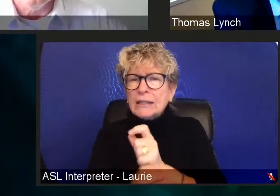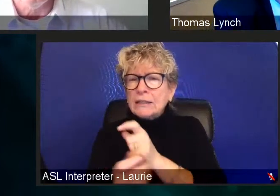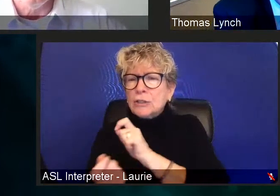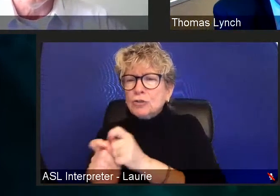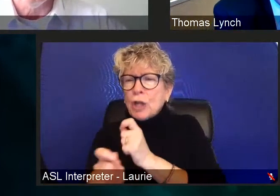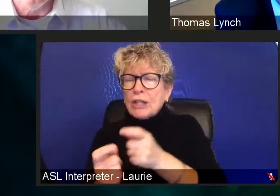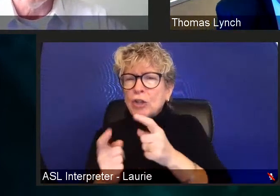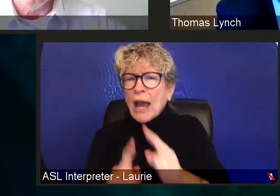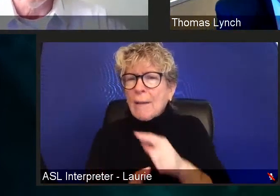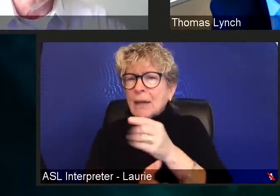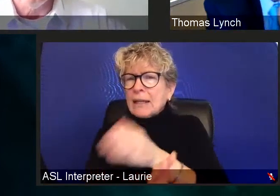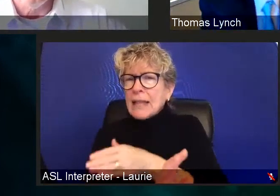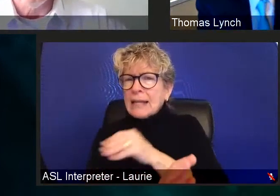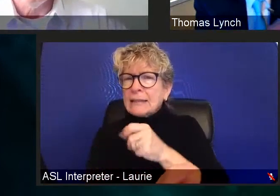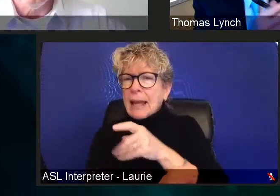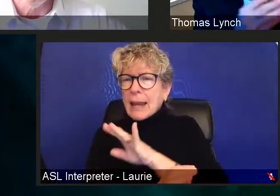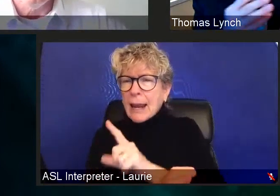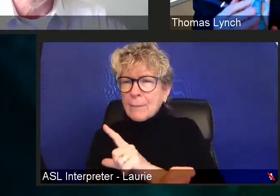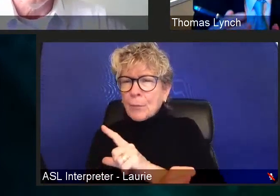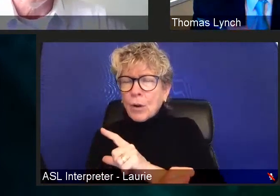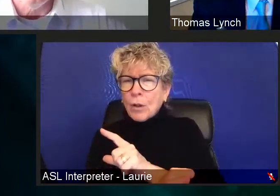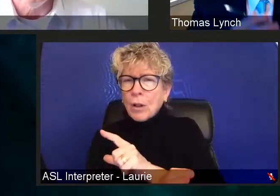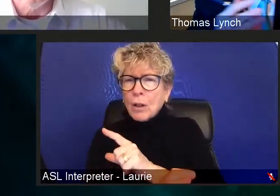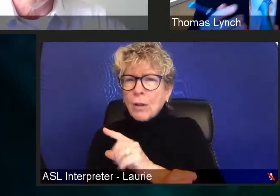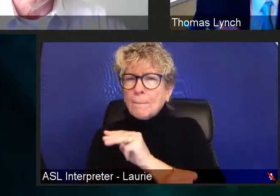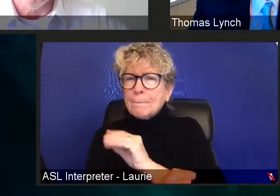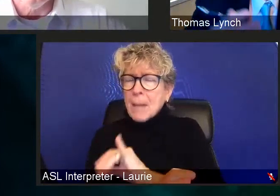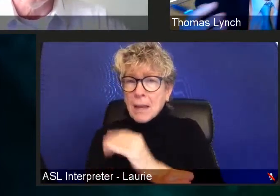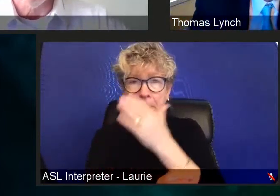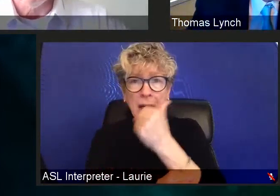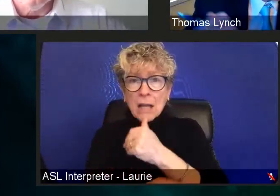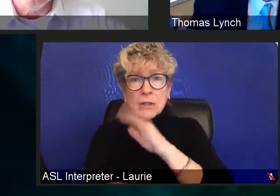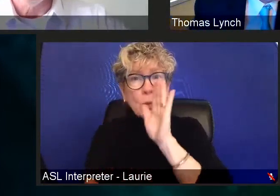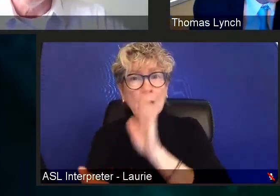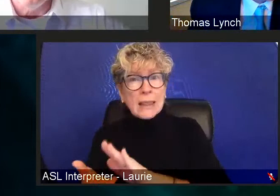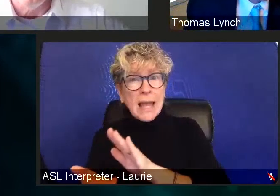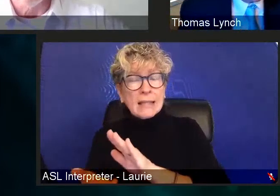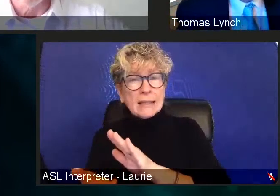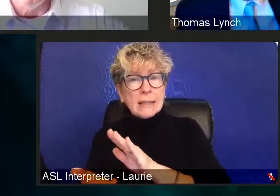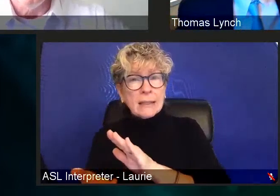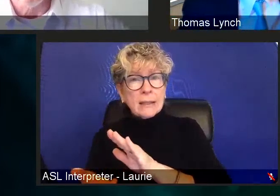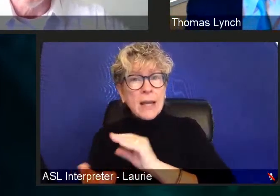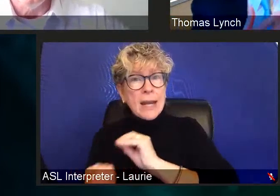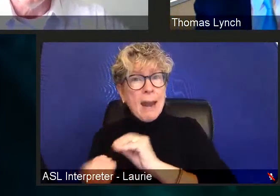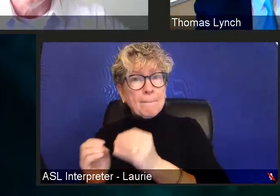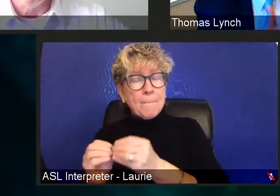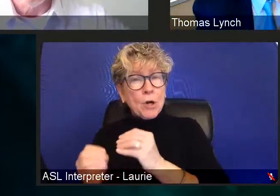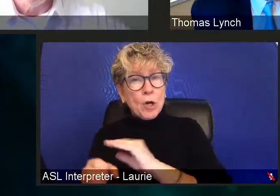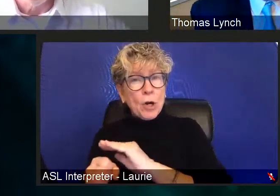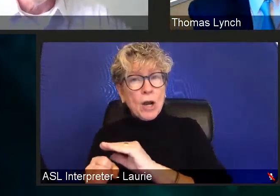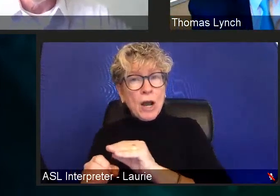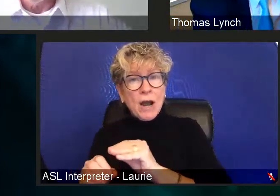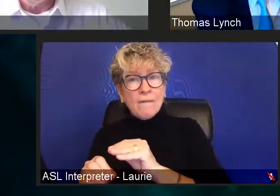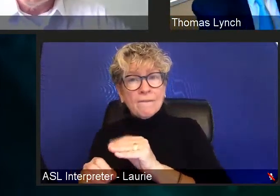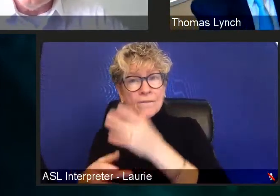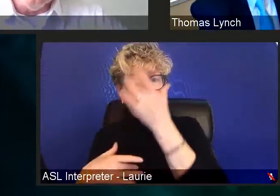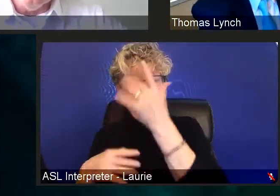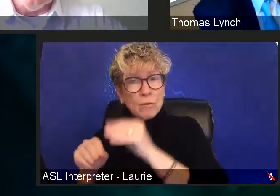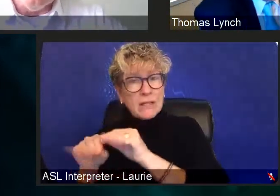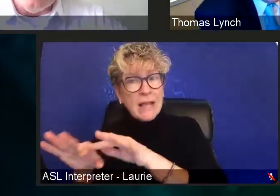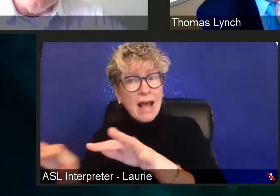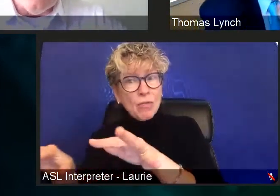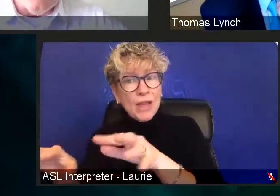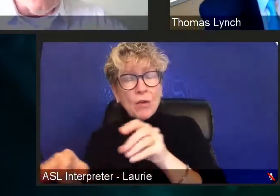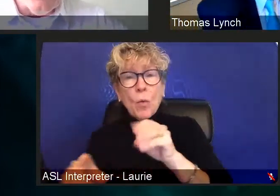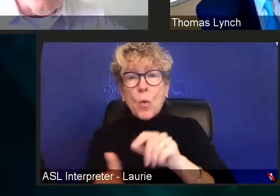virus around to mutate, or is it something about how viruses evolve over time? What do we know about that? Yeah, I